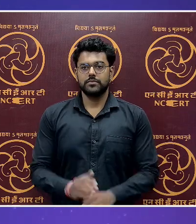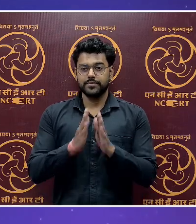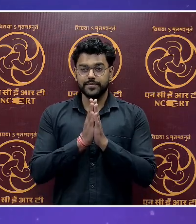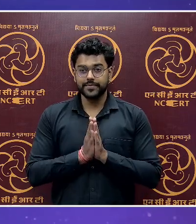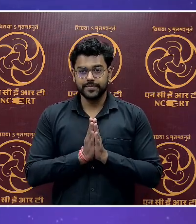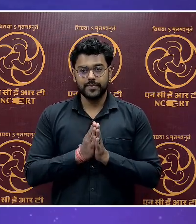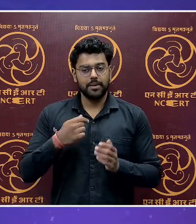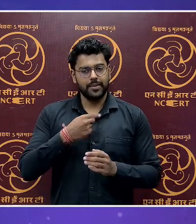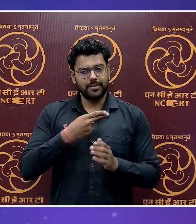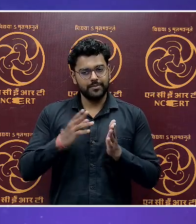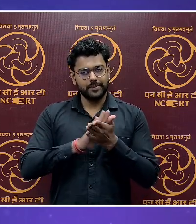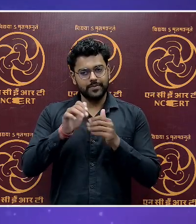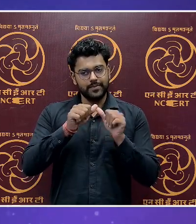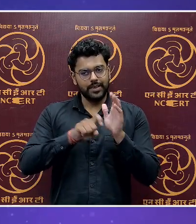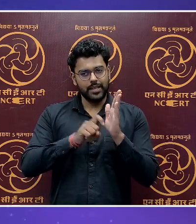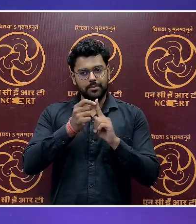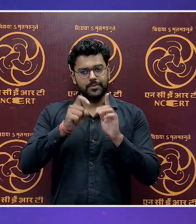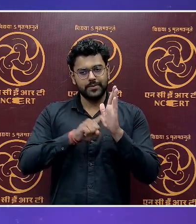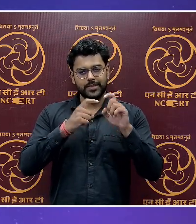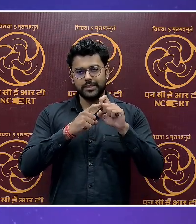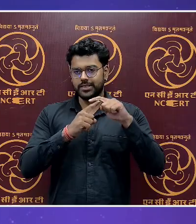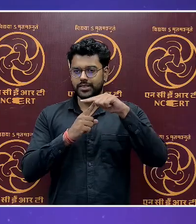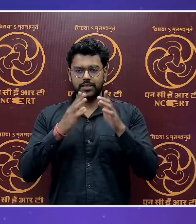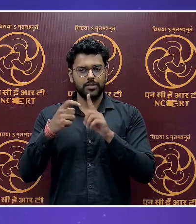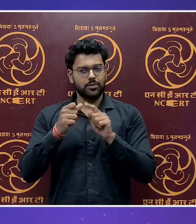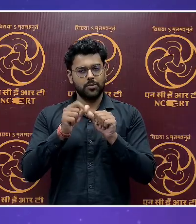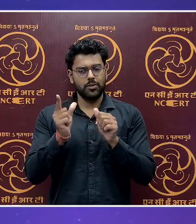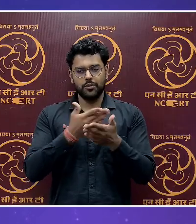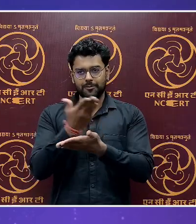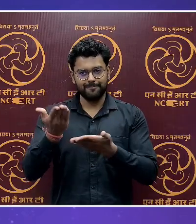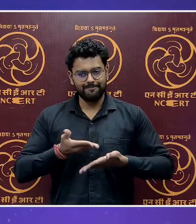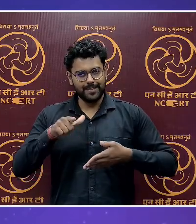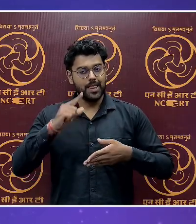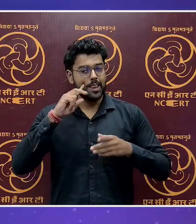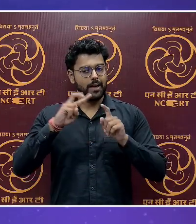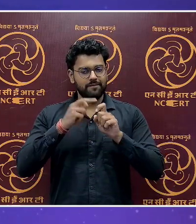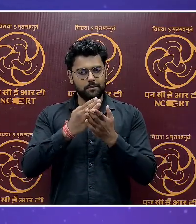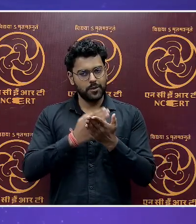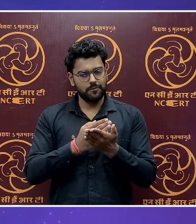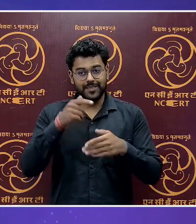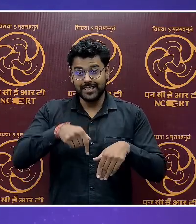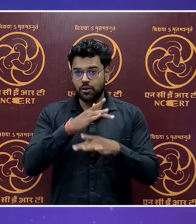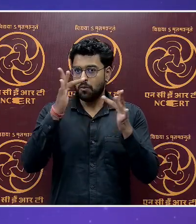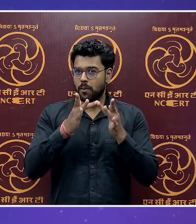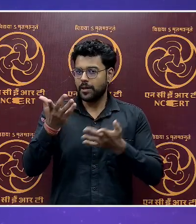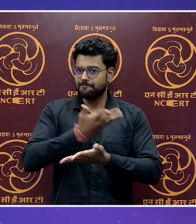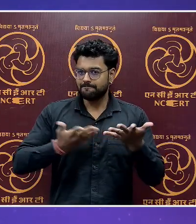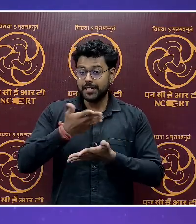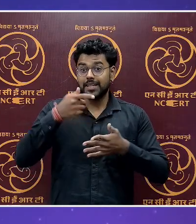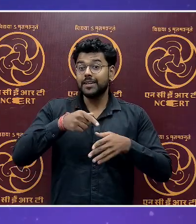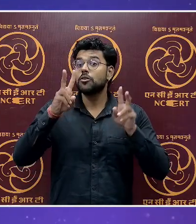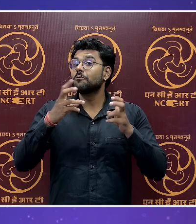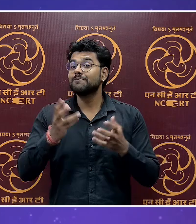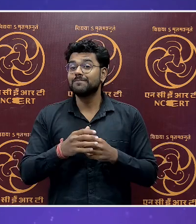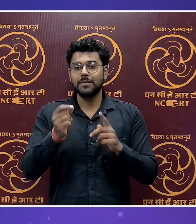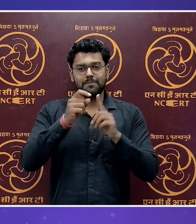Namaskar, I'm Harpreet Kaur and I welcome you all to our live and interactive session. This is our online orientation on PRASHAST